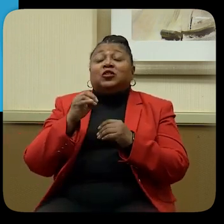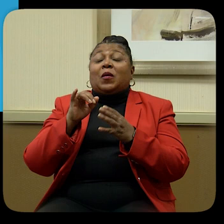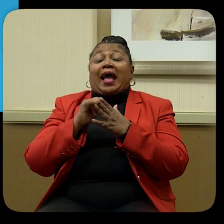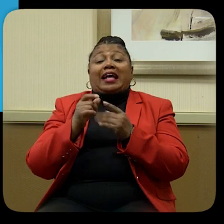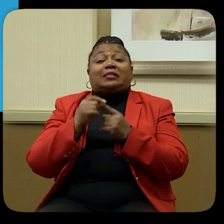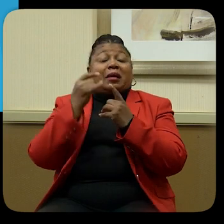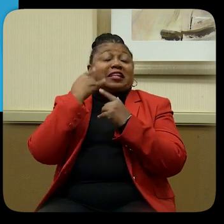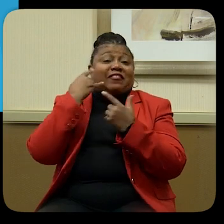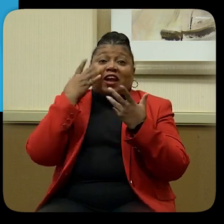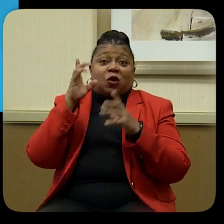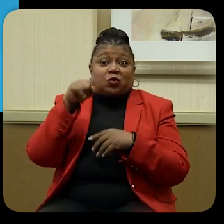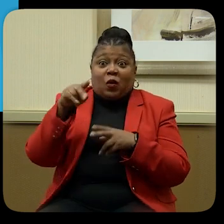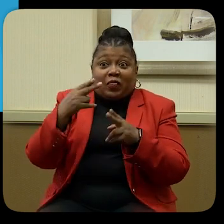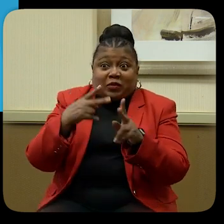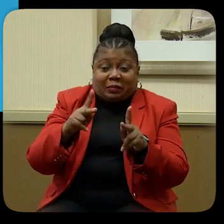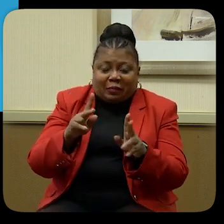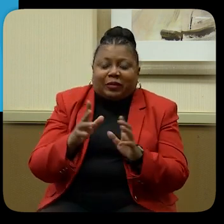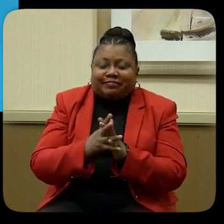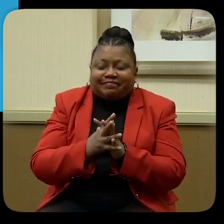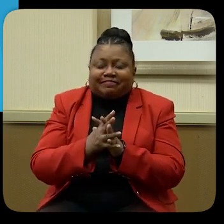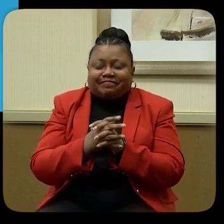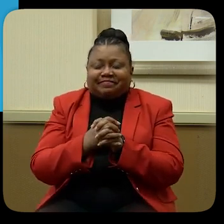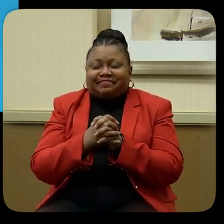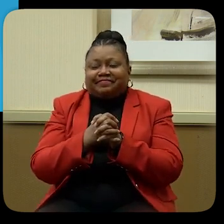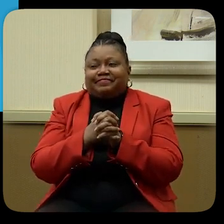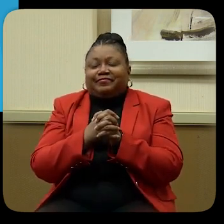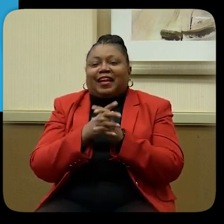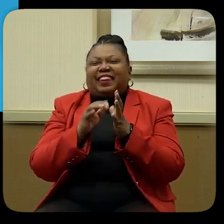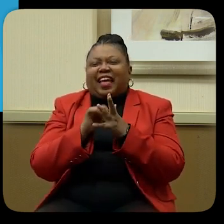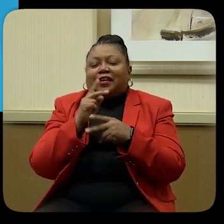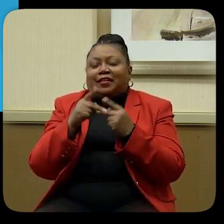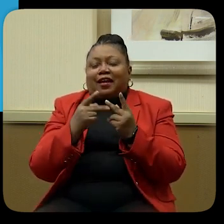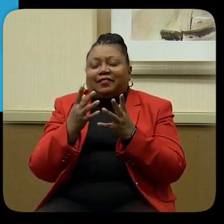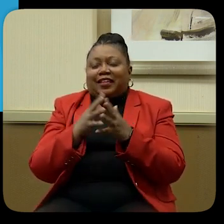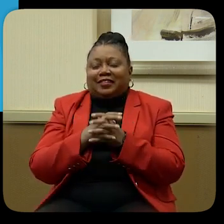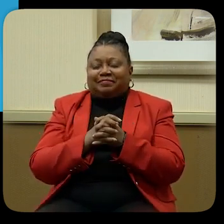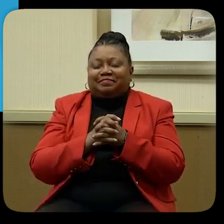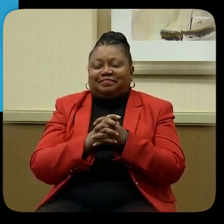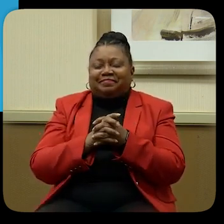that, especially if I don't know the people, that type of thing.